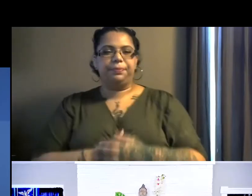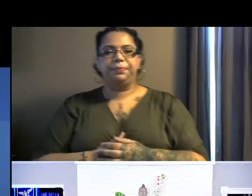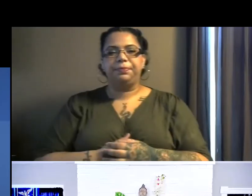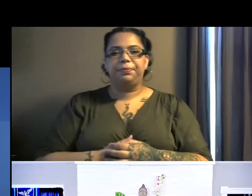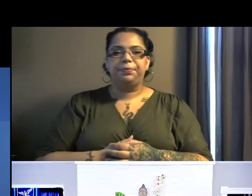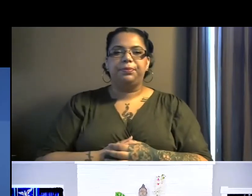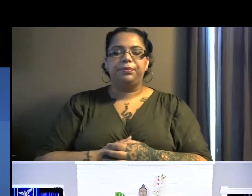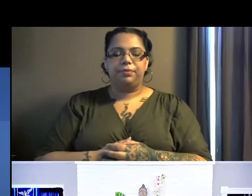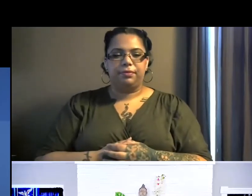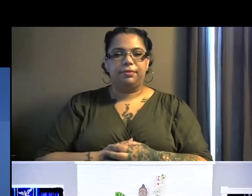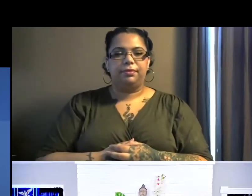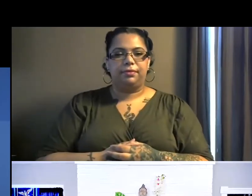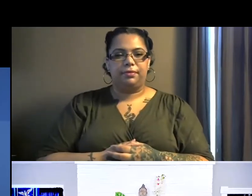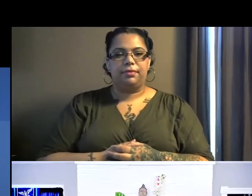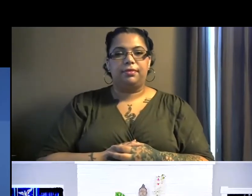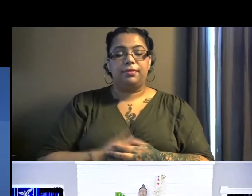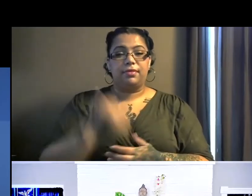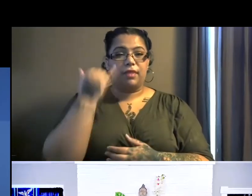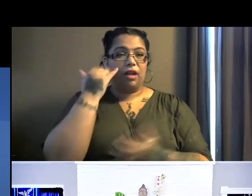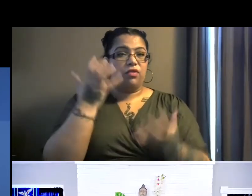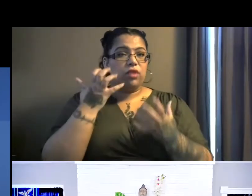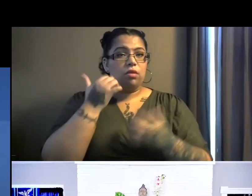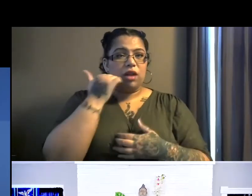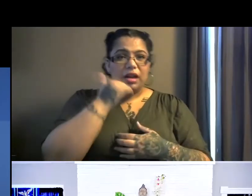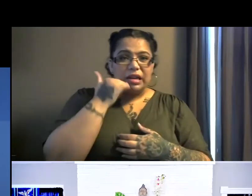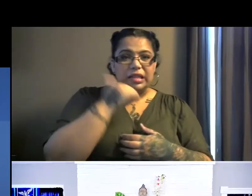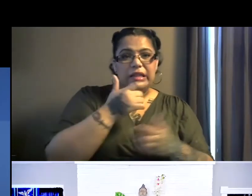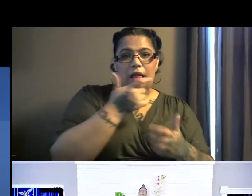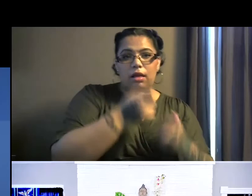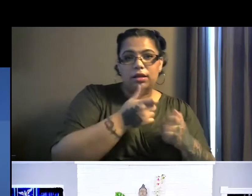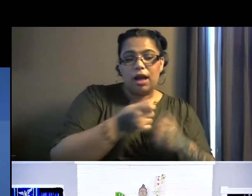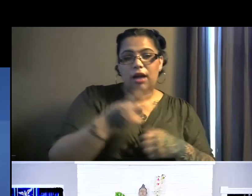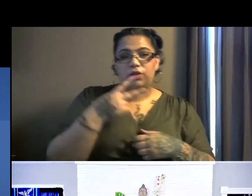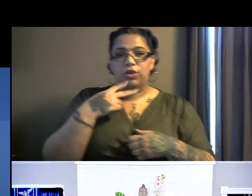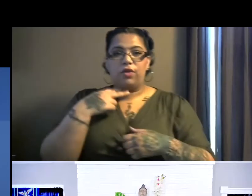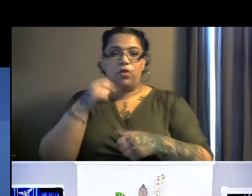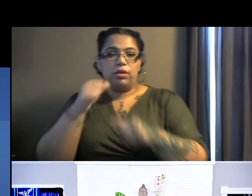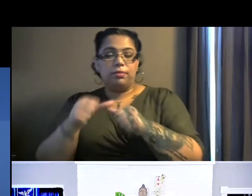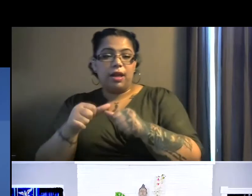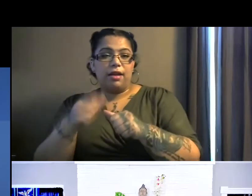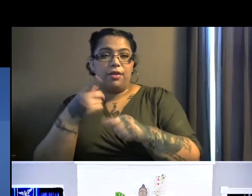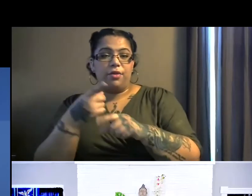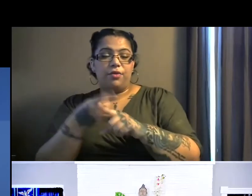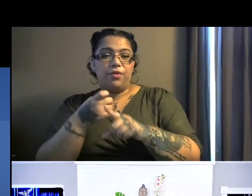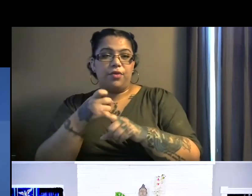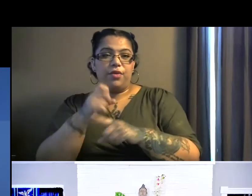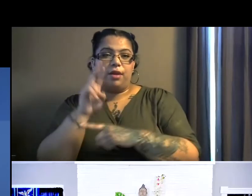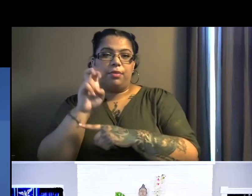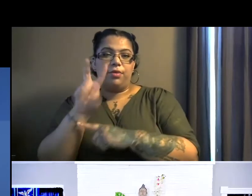If you would like to receive a daily text and voicemail from Reverend Dr. Ray, type